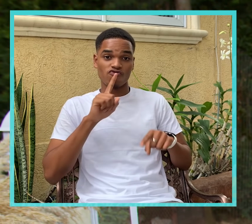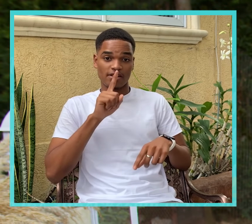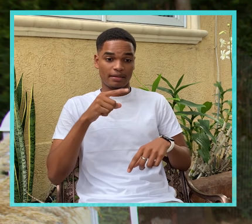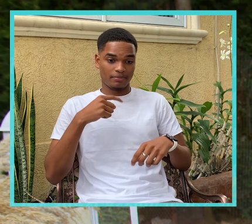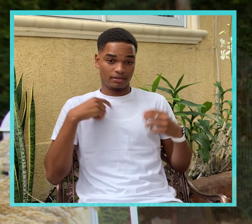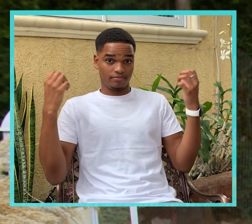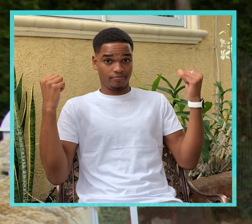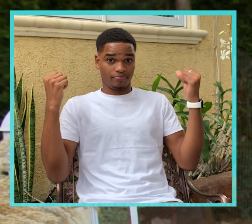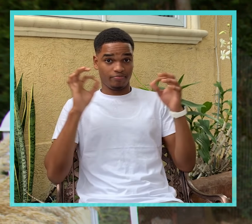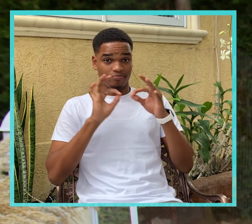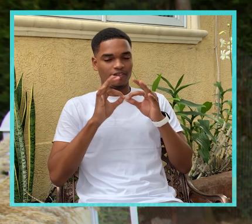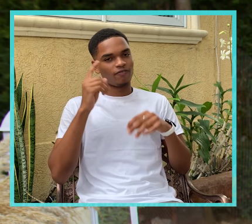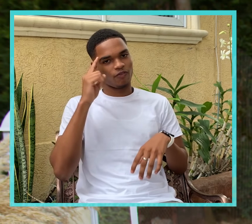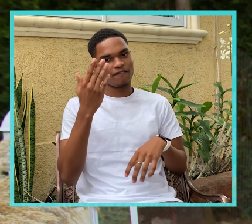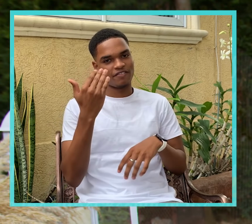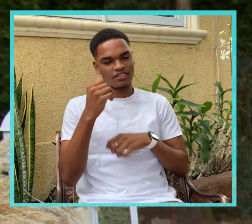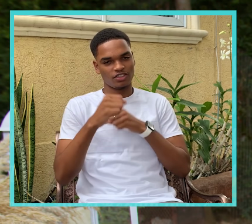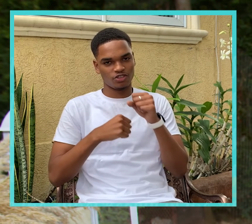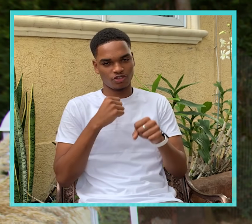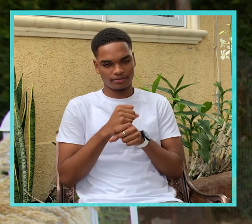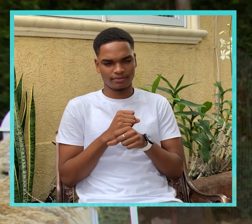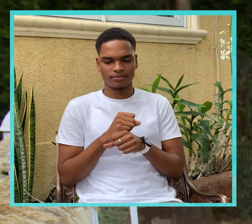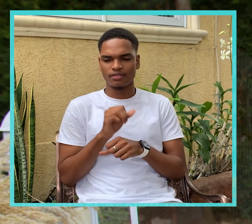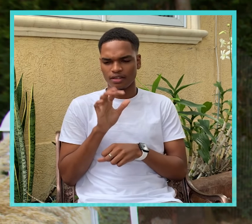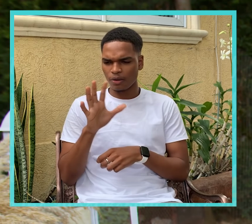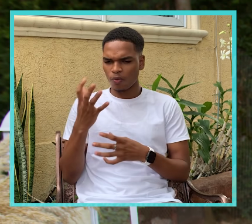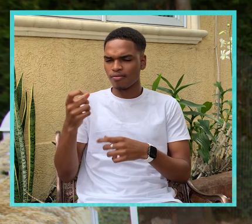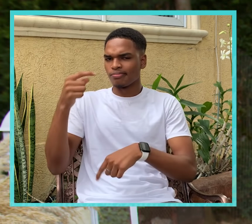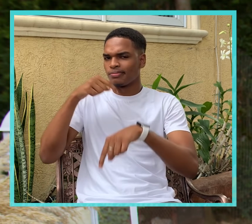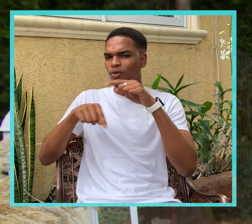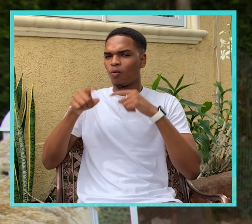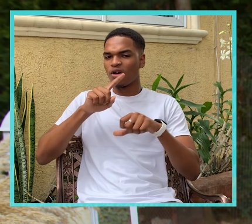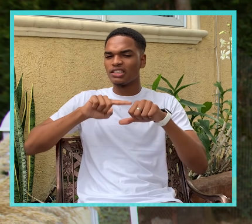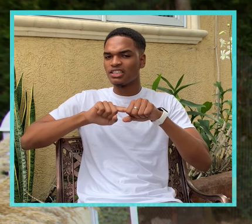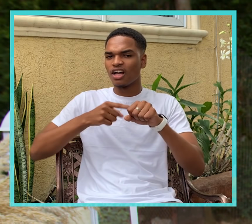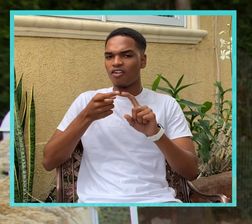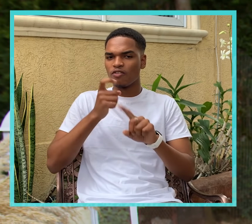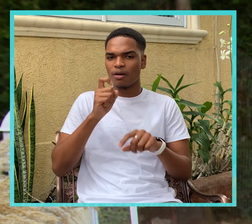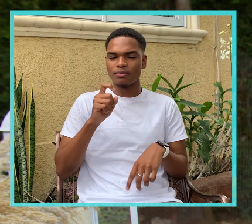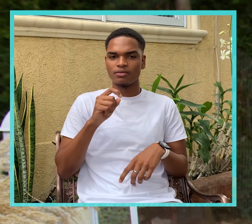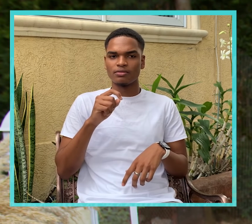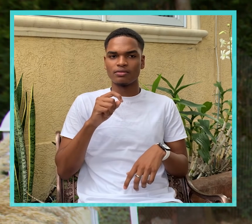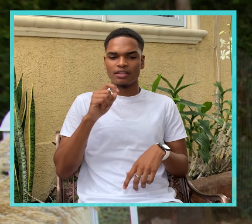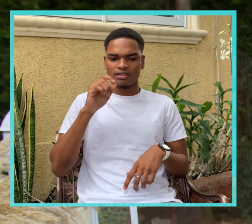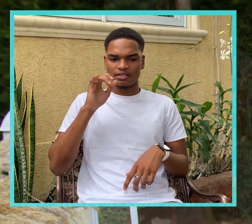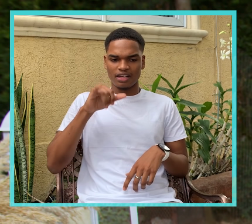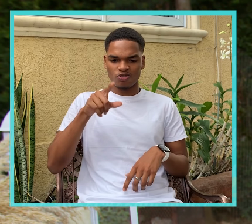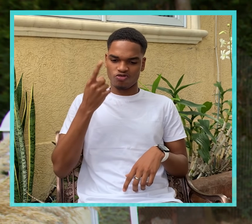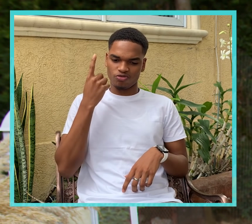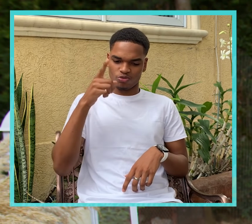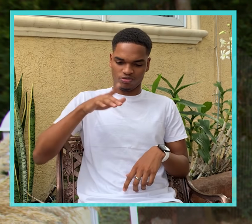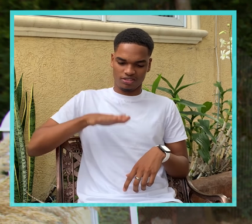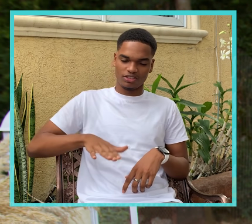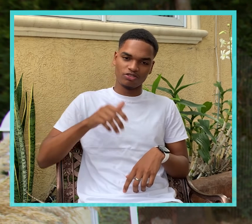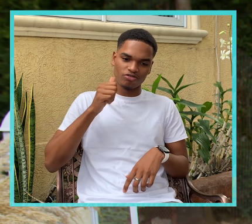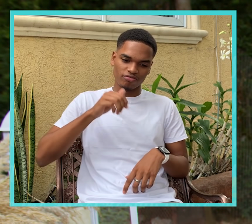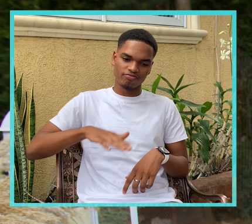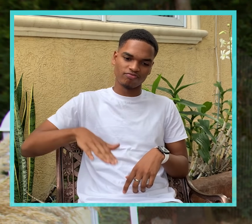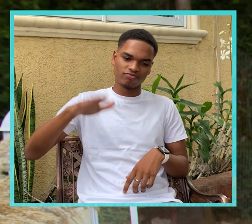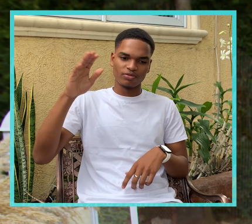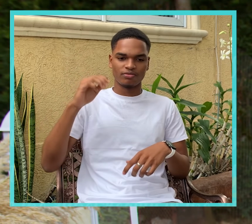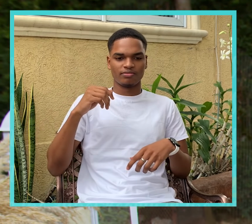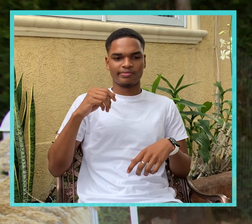years. Amazing. Let's go back to where it all started. What is life like for a little girl who is growing up in